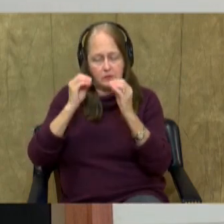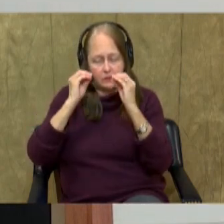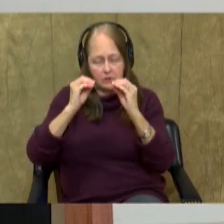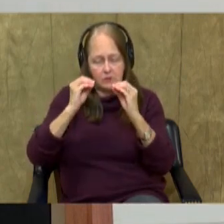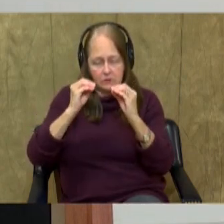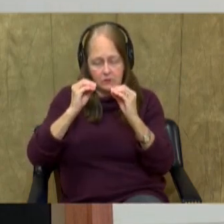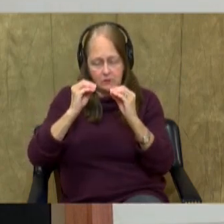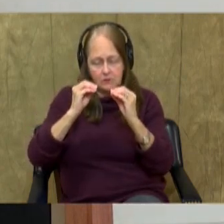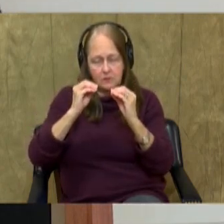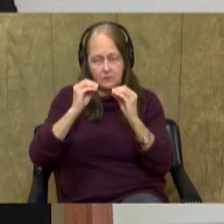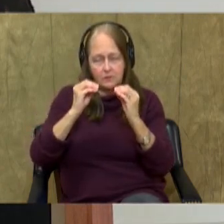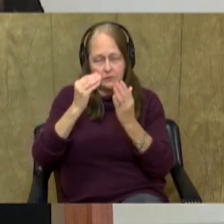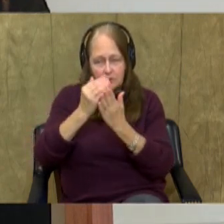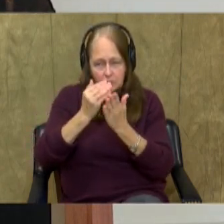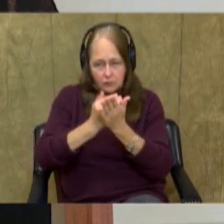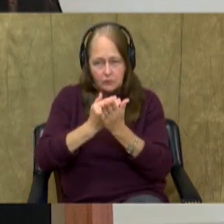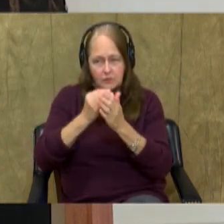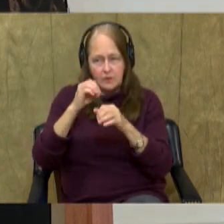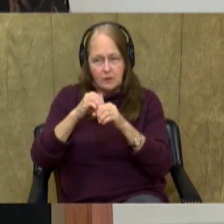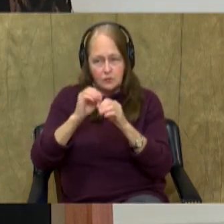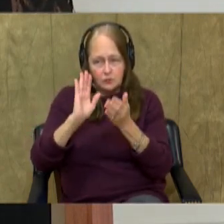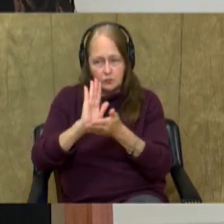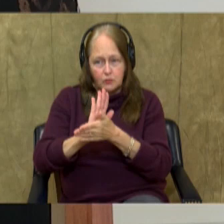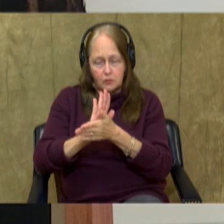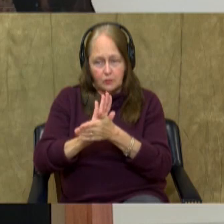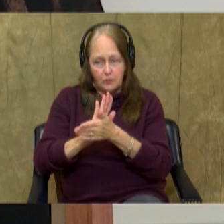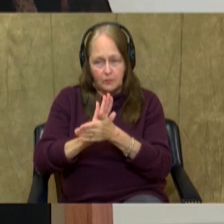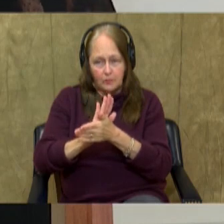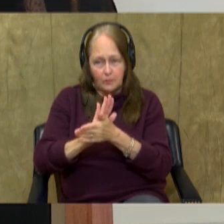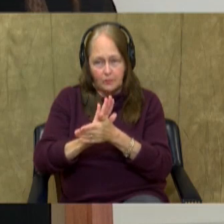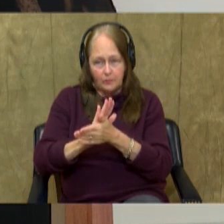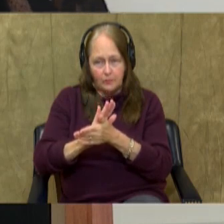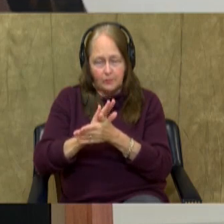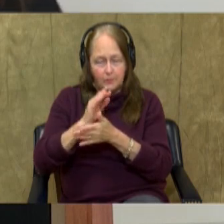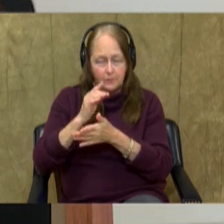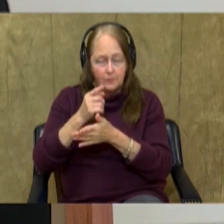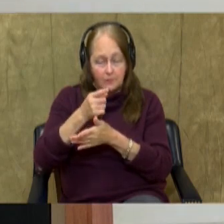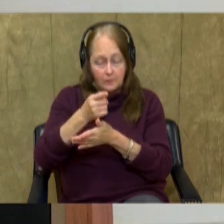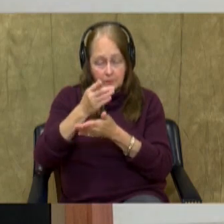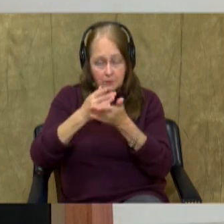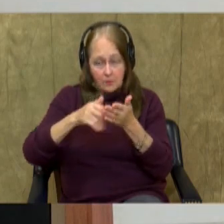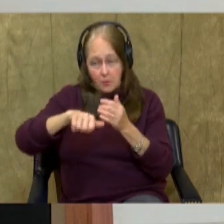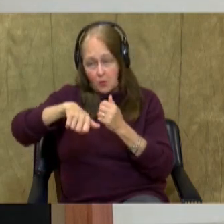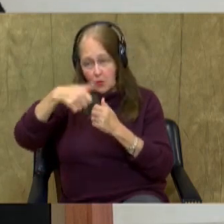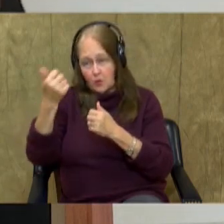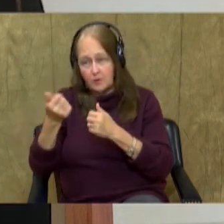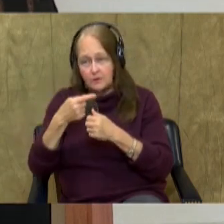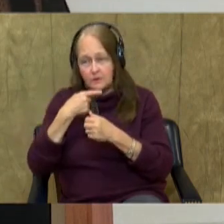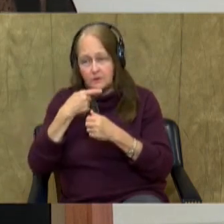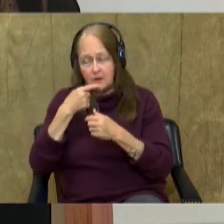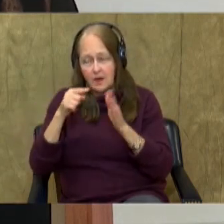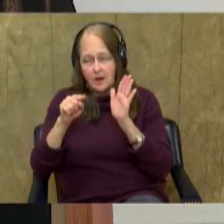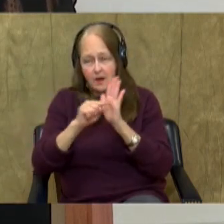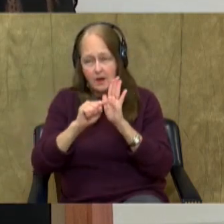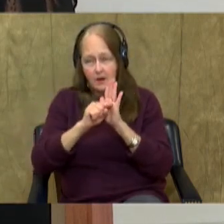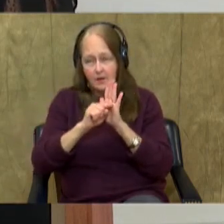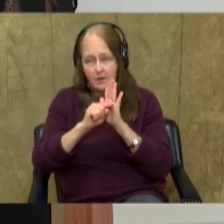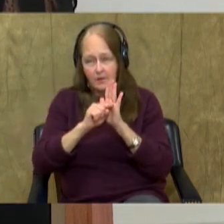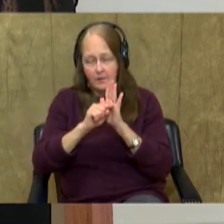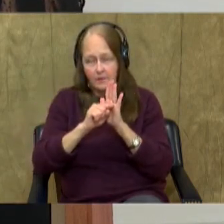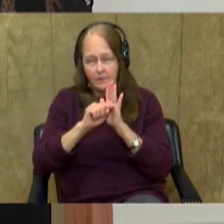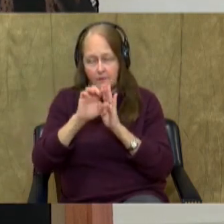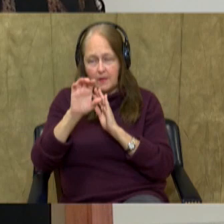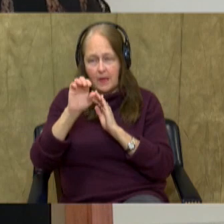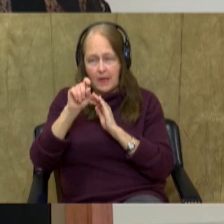you to learn and learn well. So, what could someone else say that would be negative, that